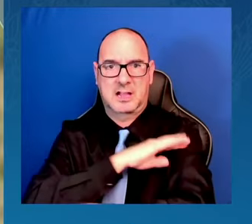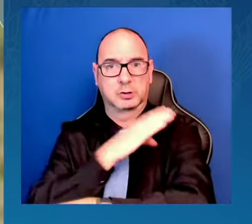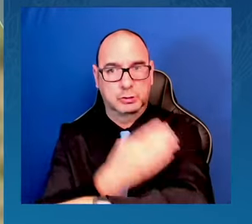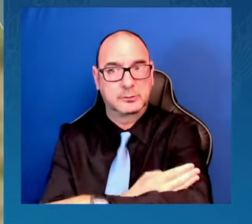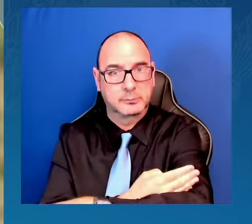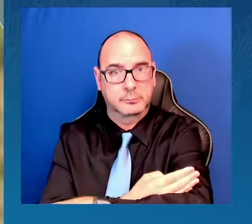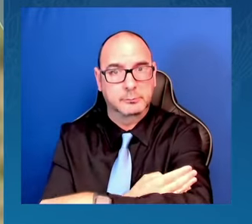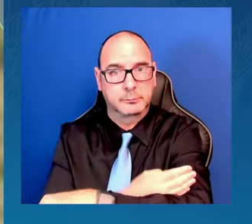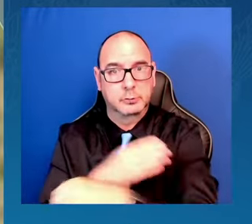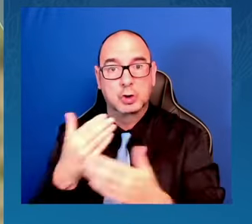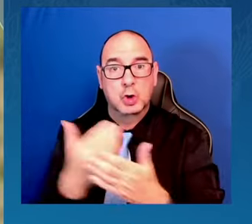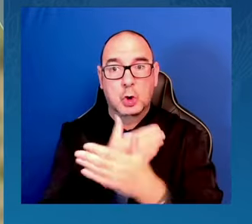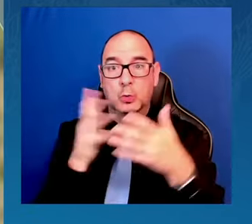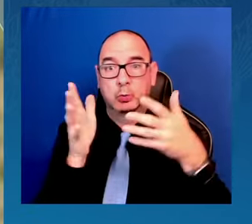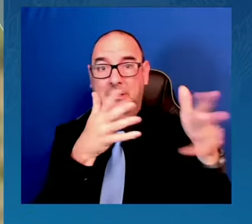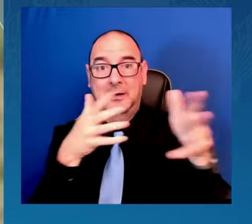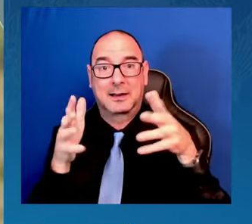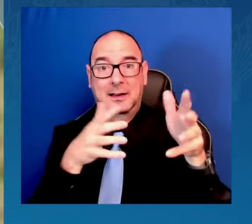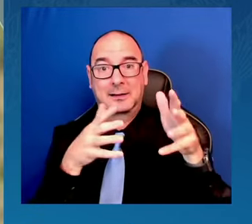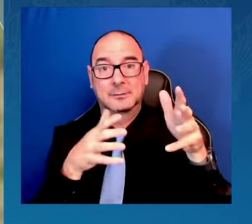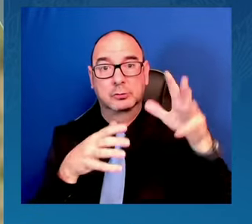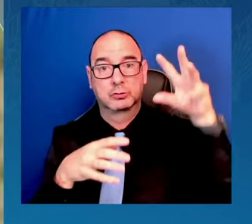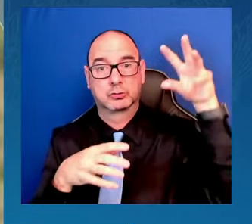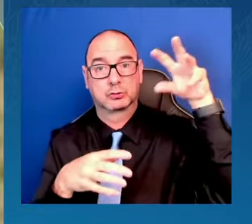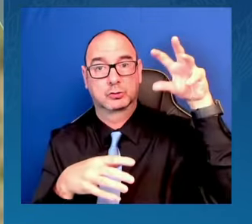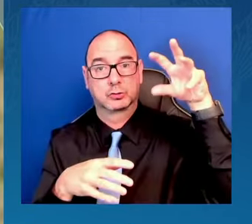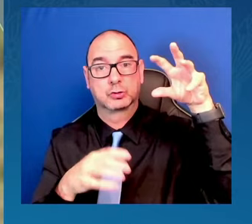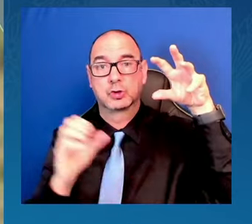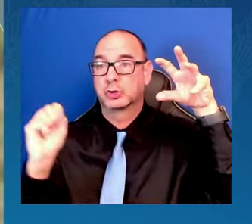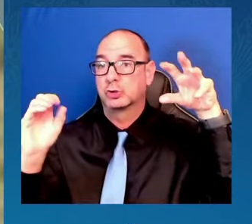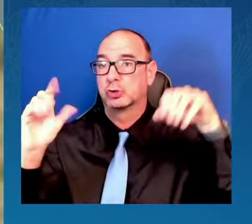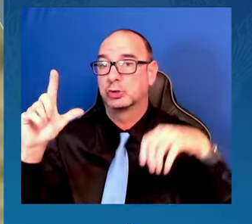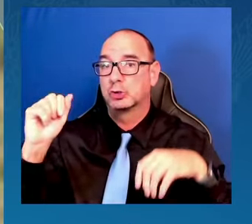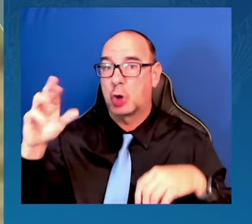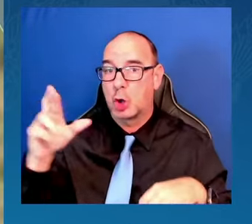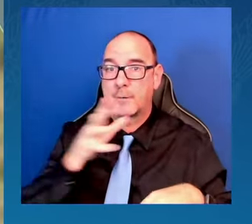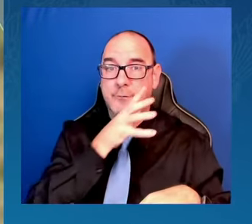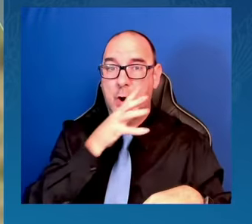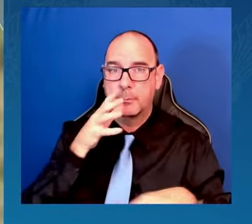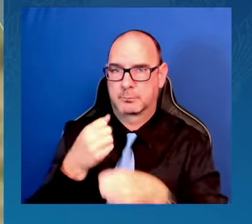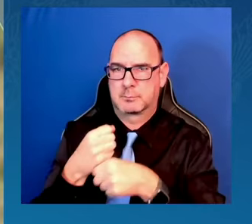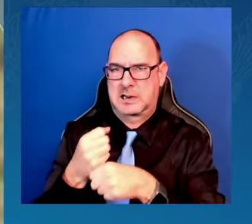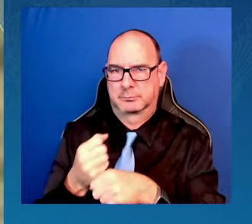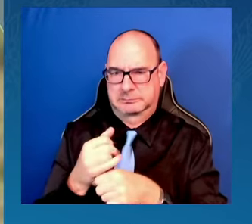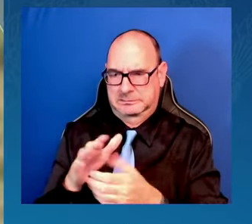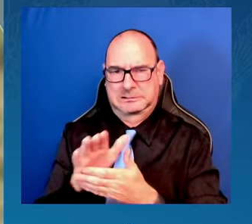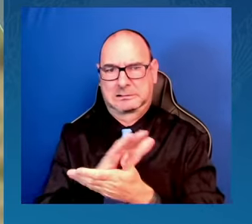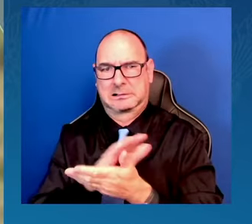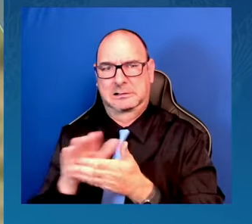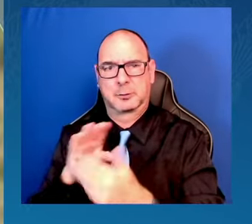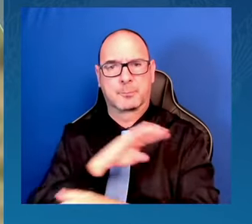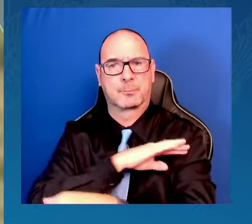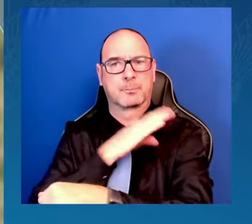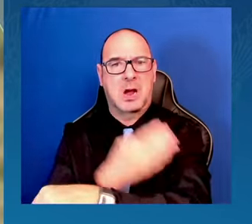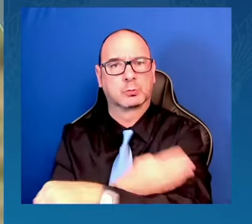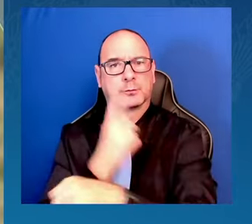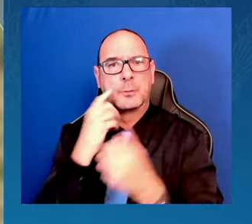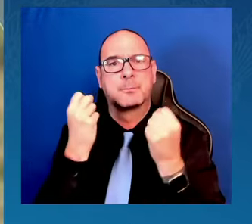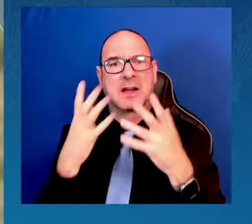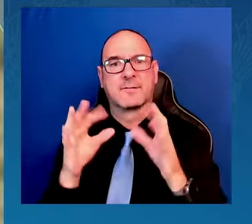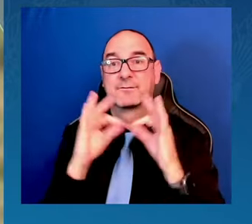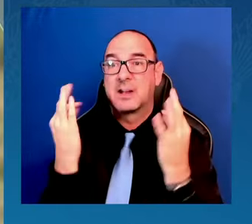farms, which generate clean power for millions of families. But there's a